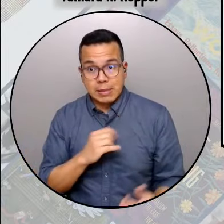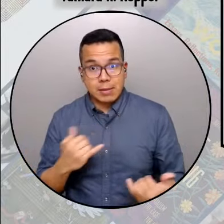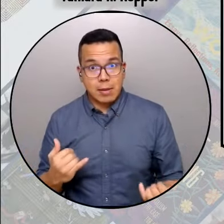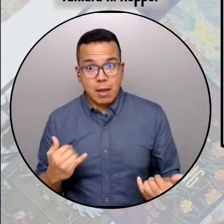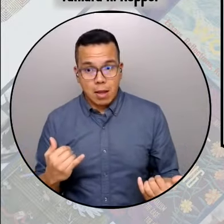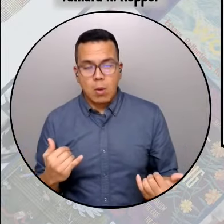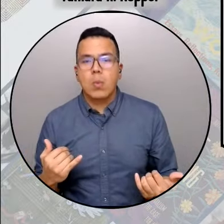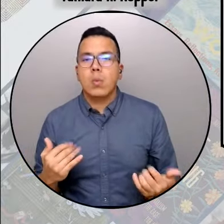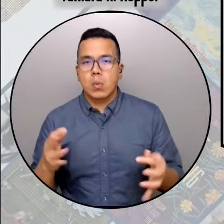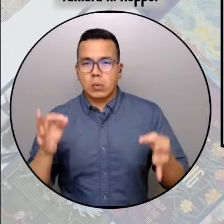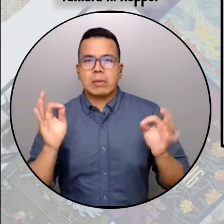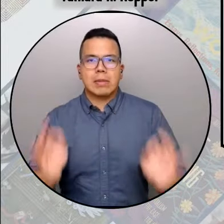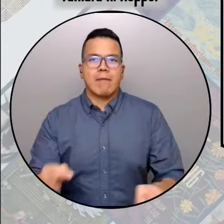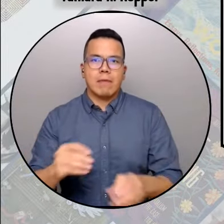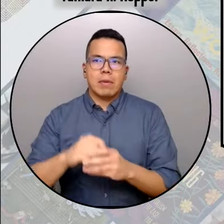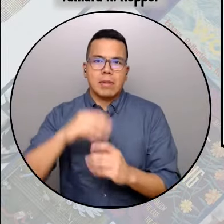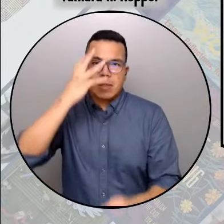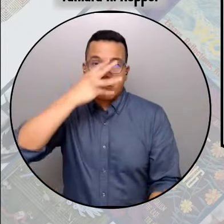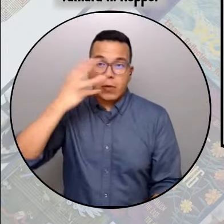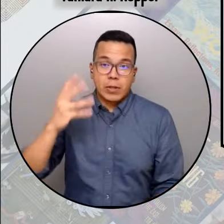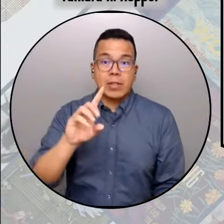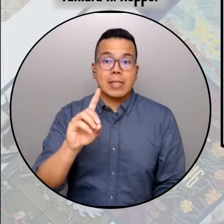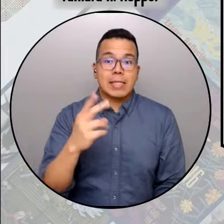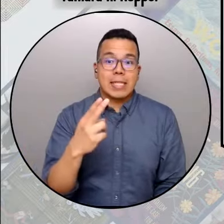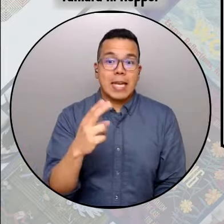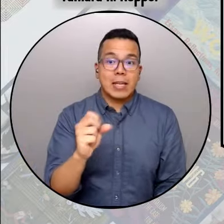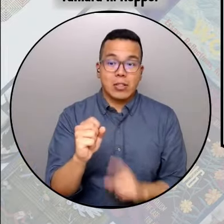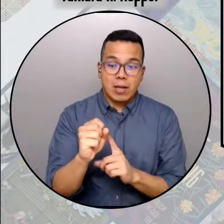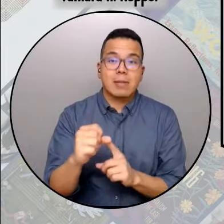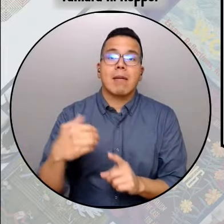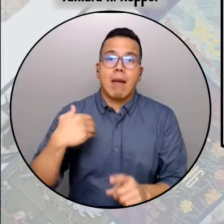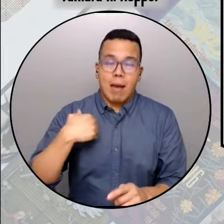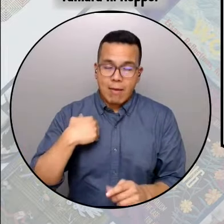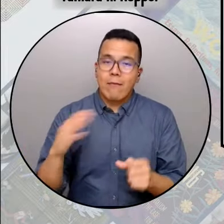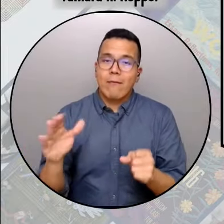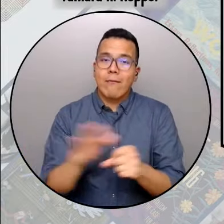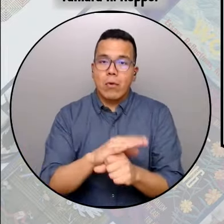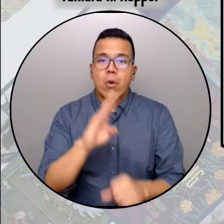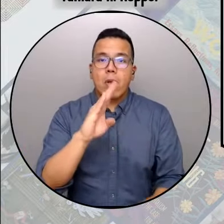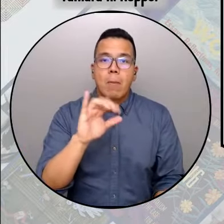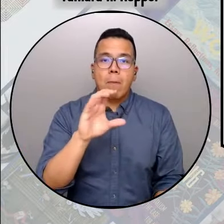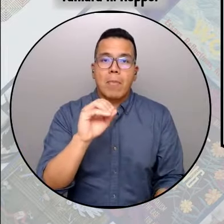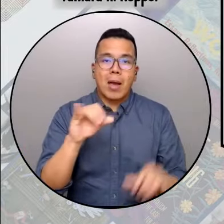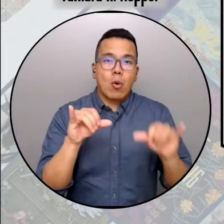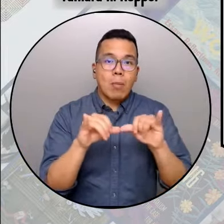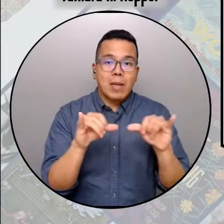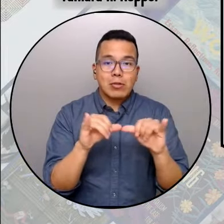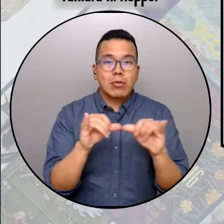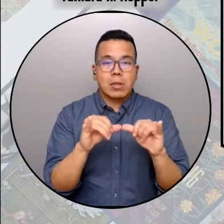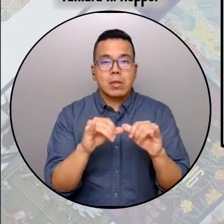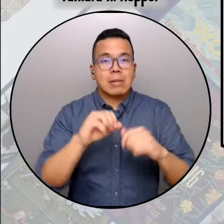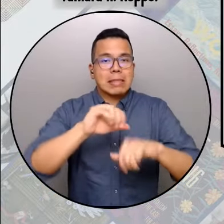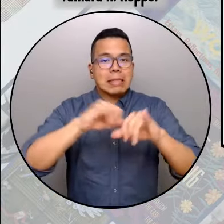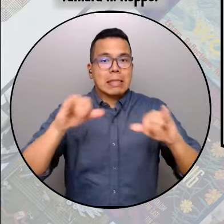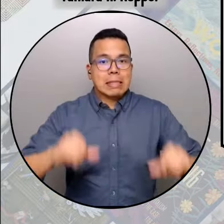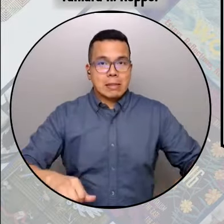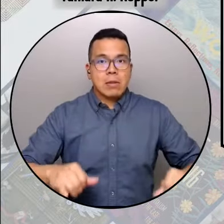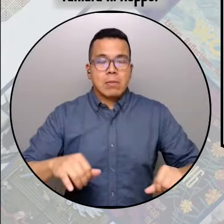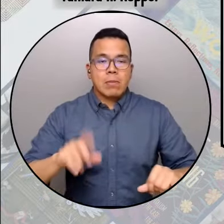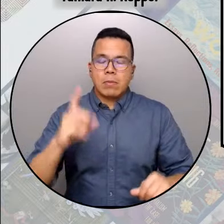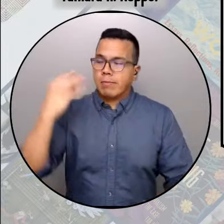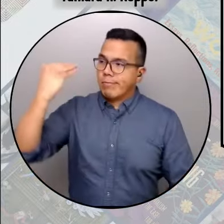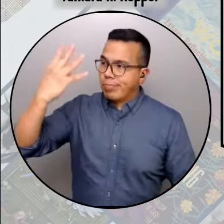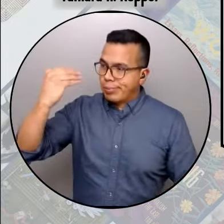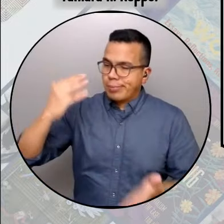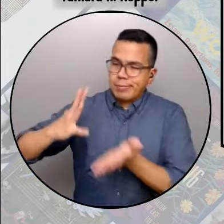in immigration, DHS, right? There's a whole biometric kind of immigration enforcement kind of part of it. And